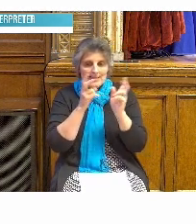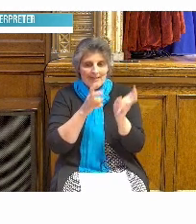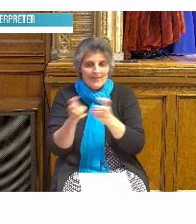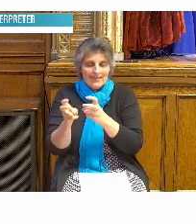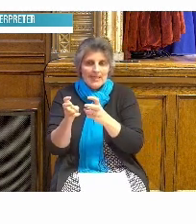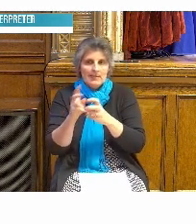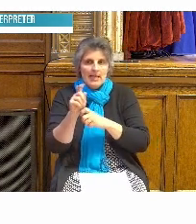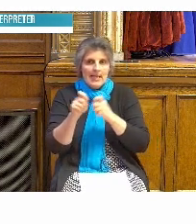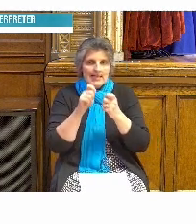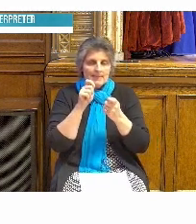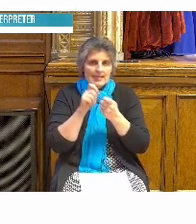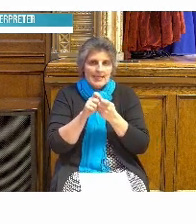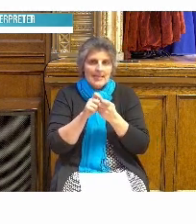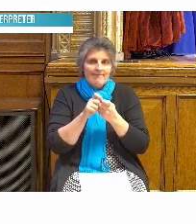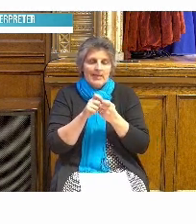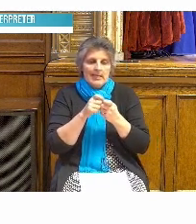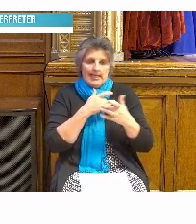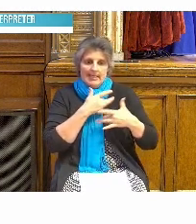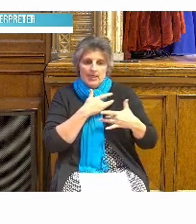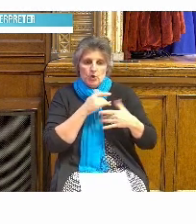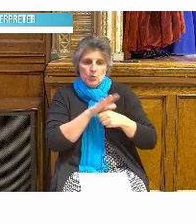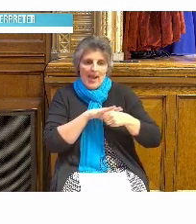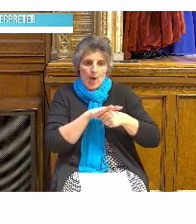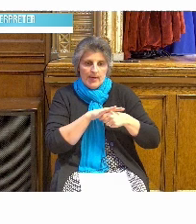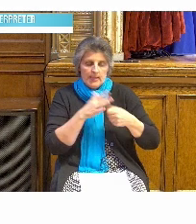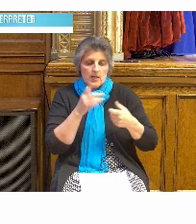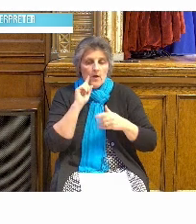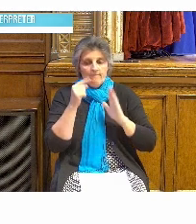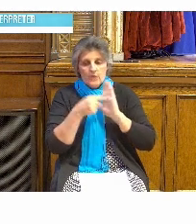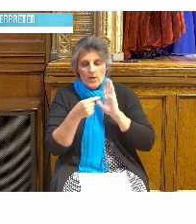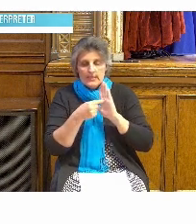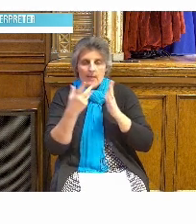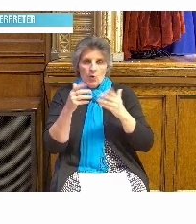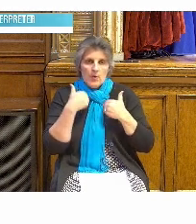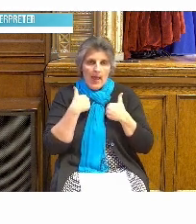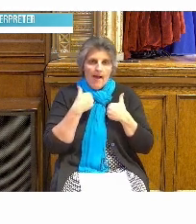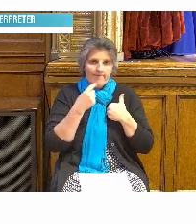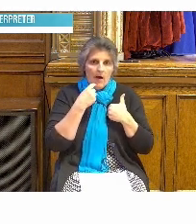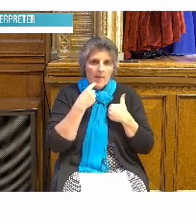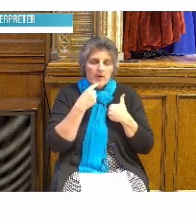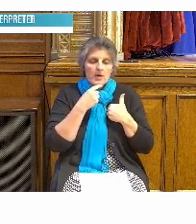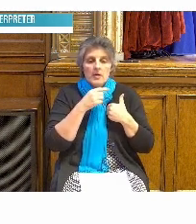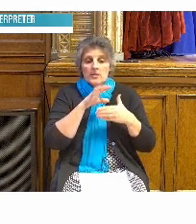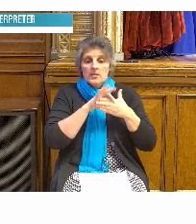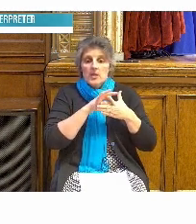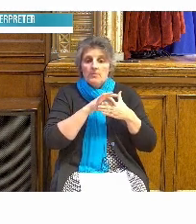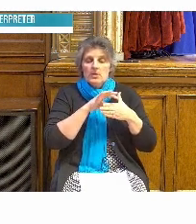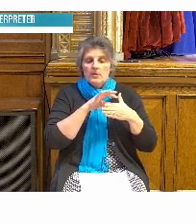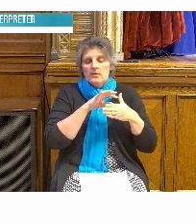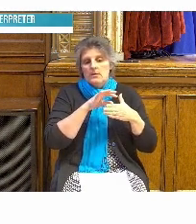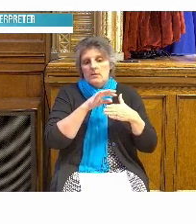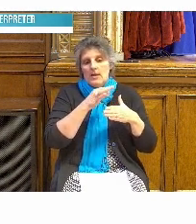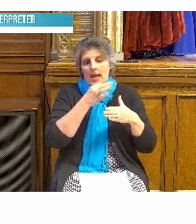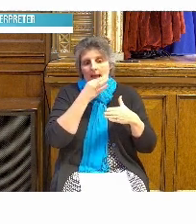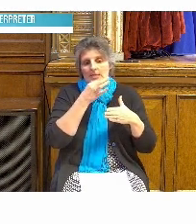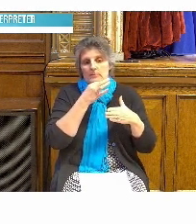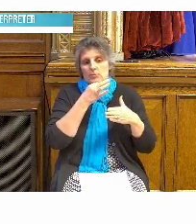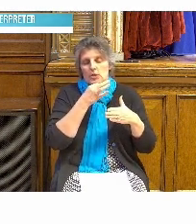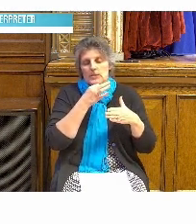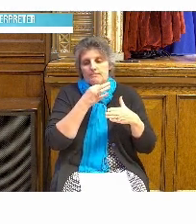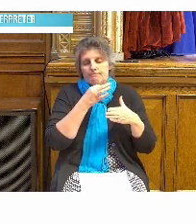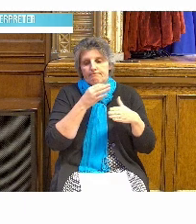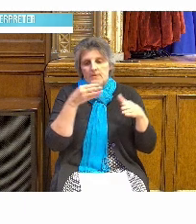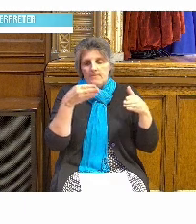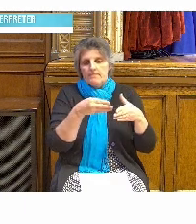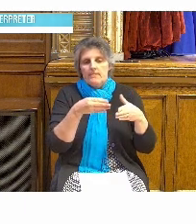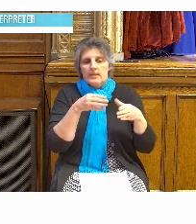and specific issue areas. For example, we have subject matter experts delineated